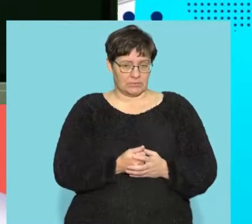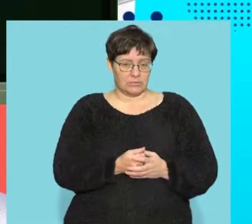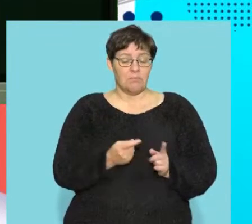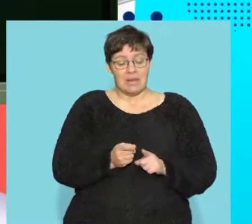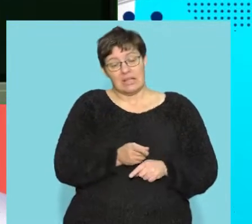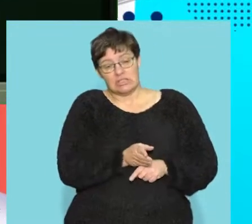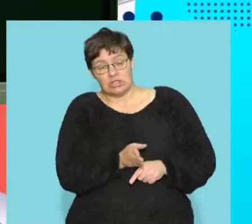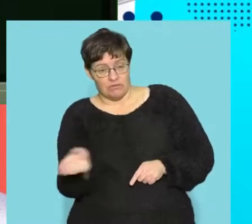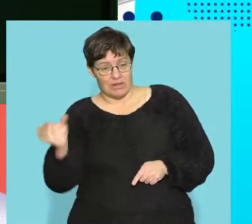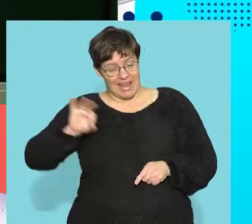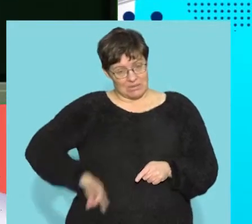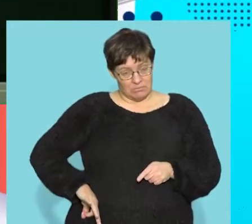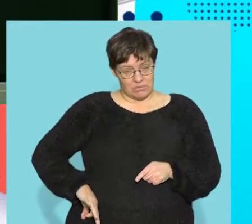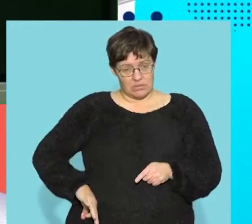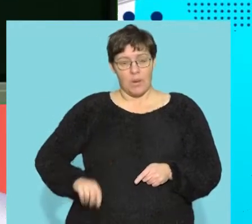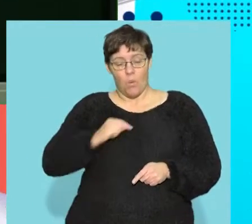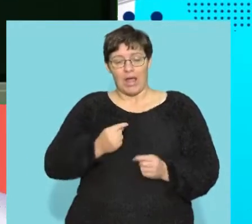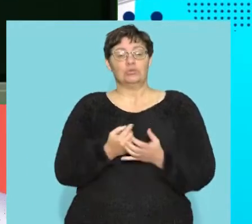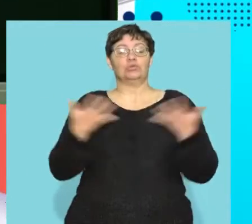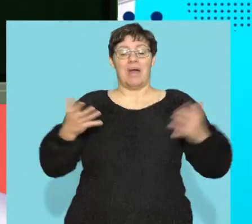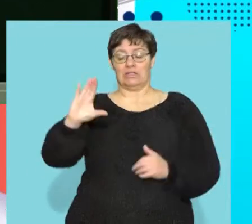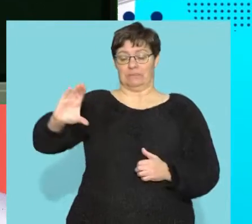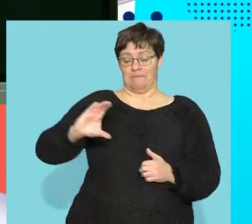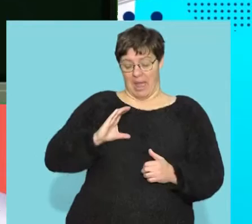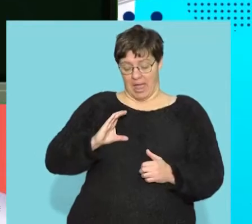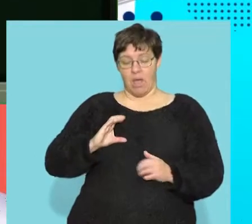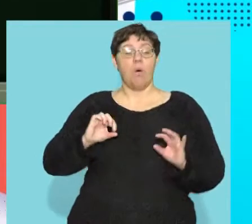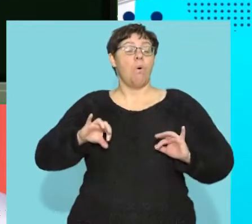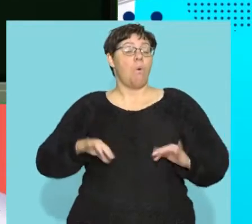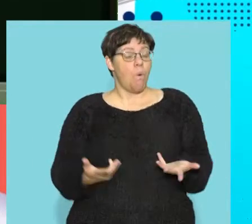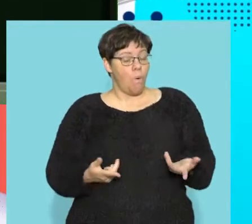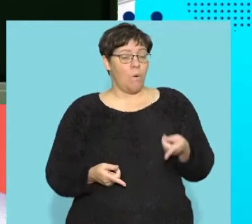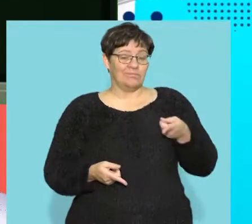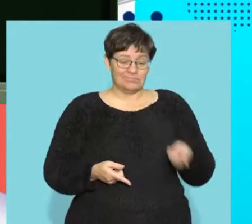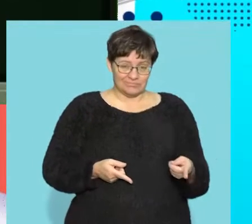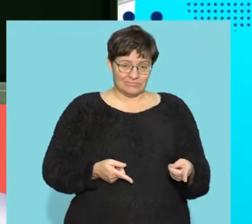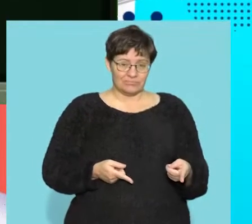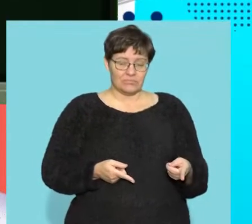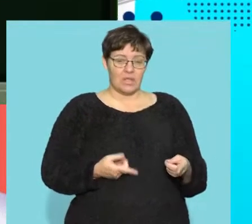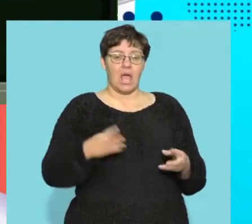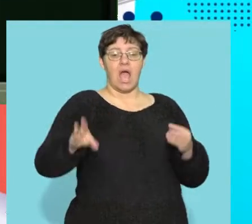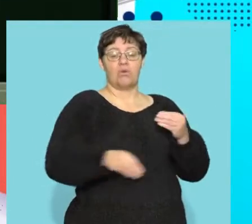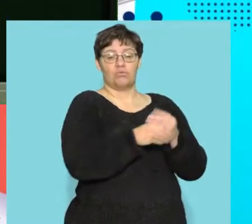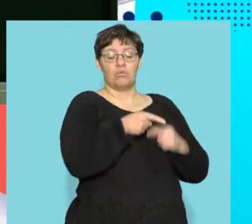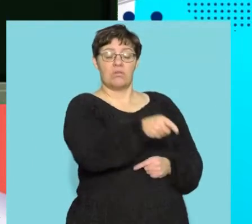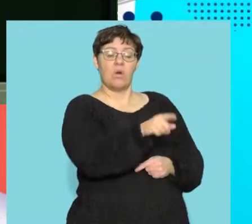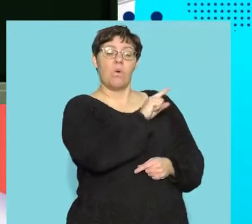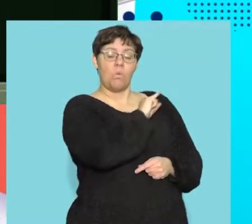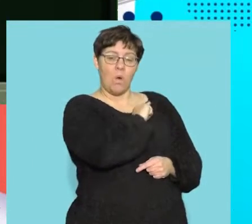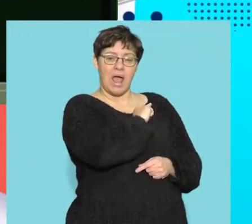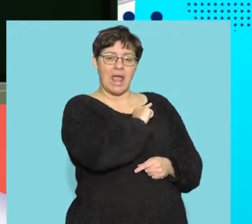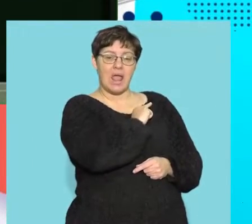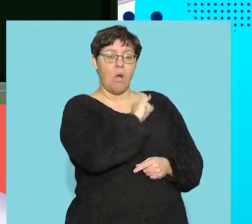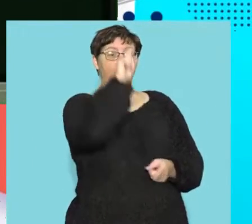be a deferred income where you received too much of rental, or it could be an accrued